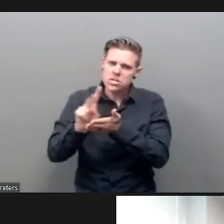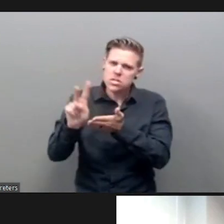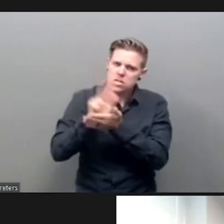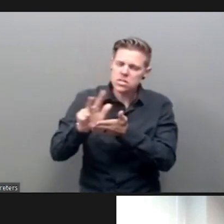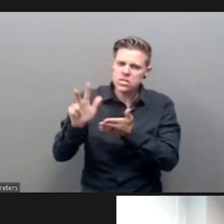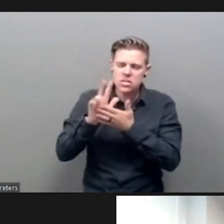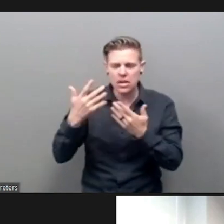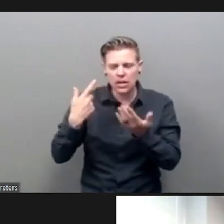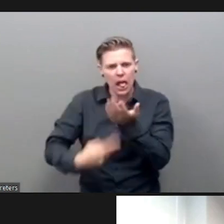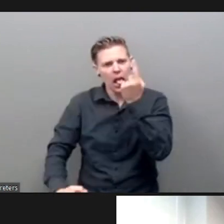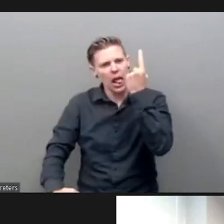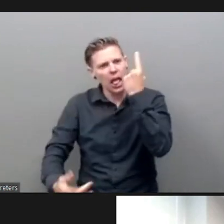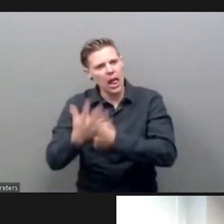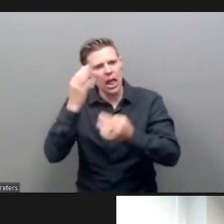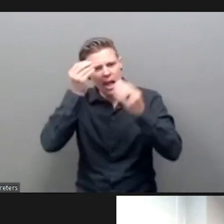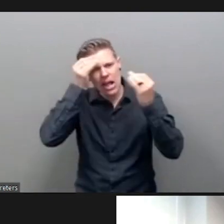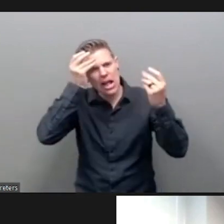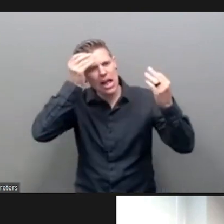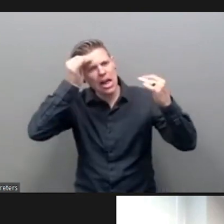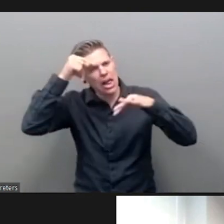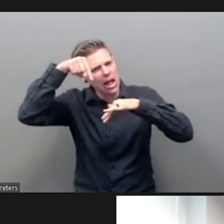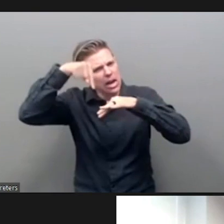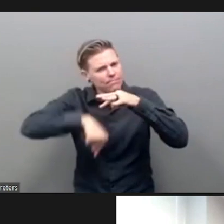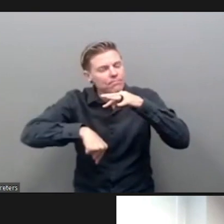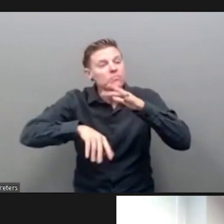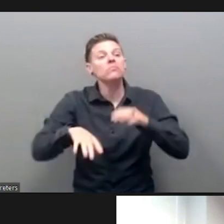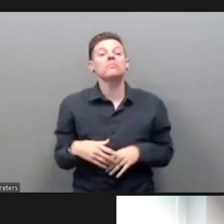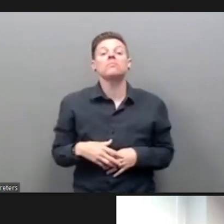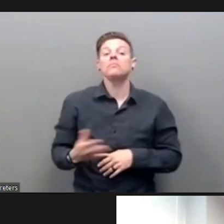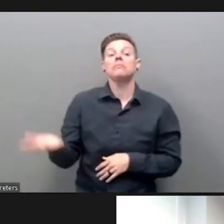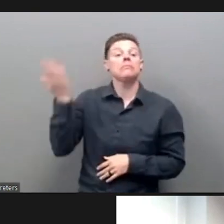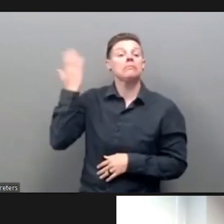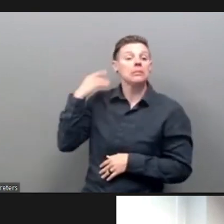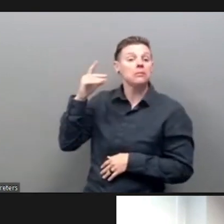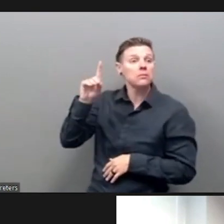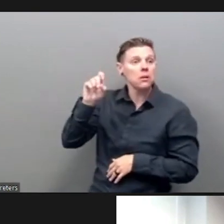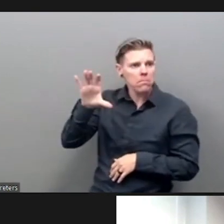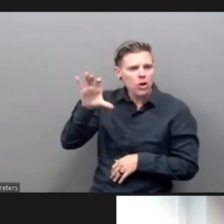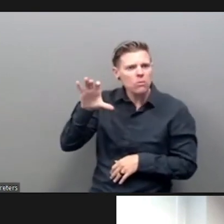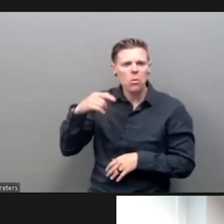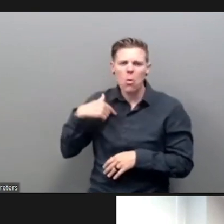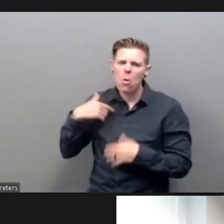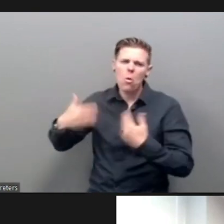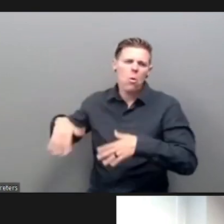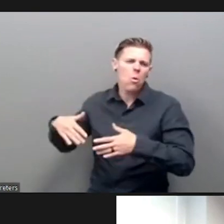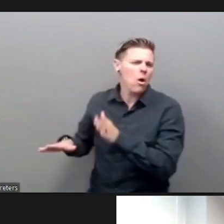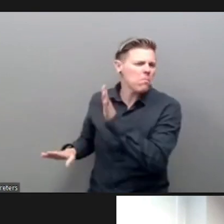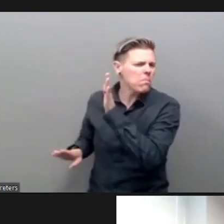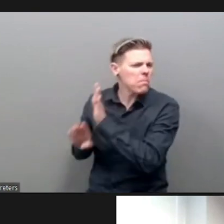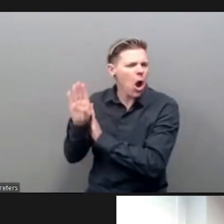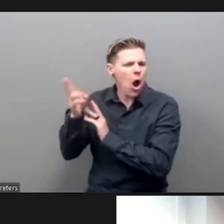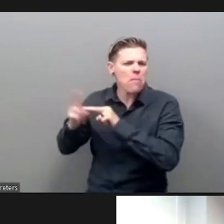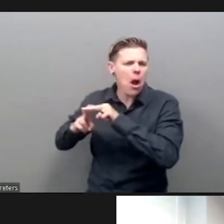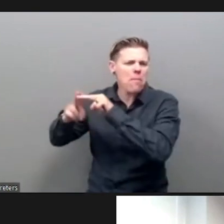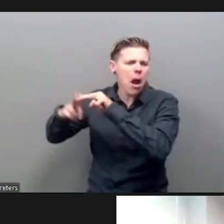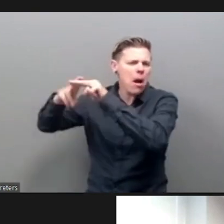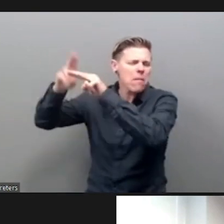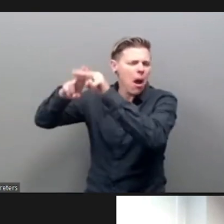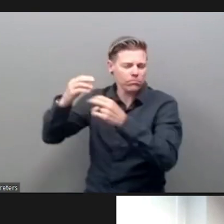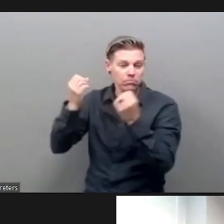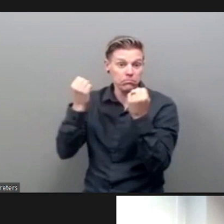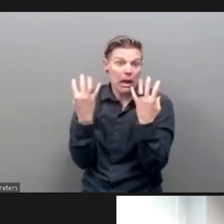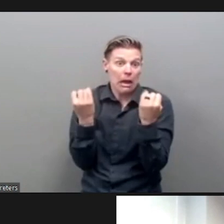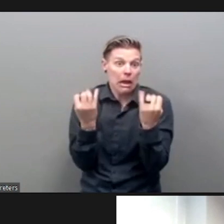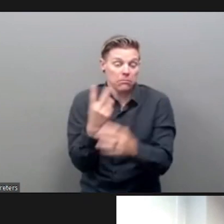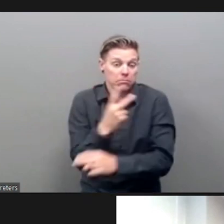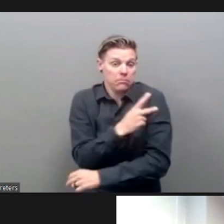Back in December, we did have that huge surge of patients, but still, remember, there are still people delivering